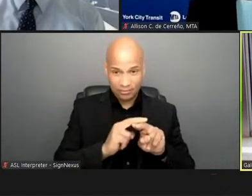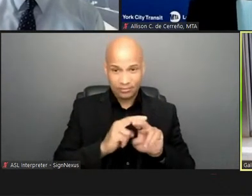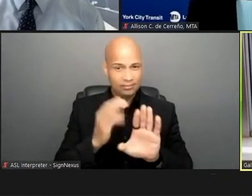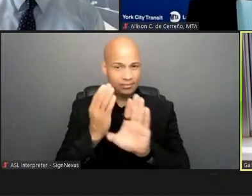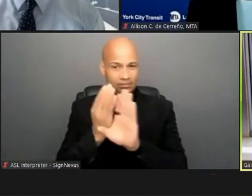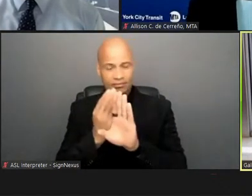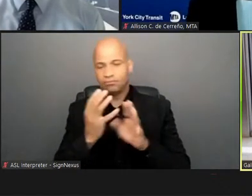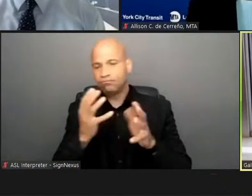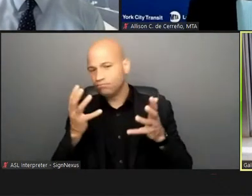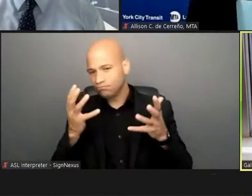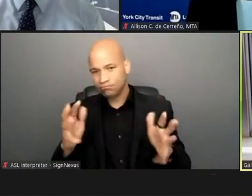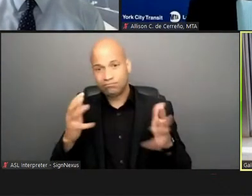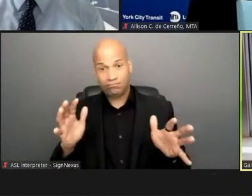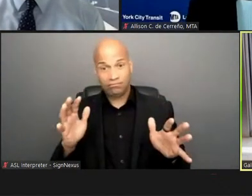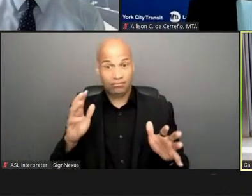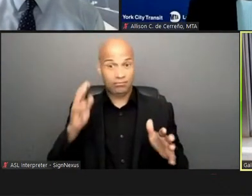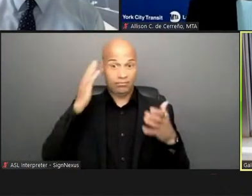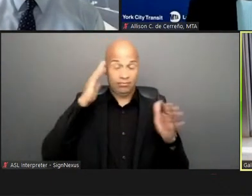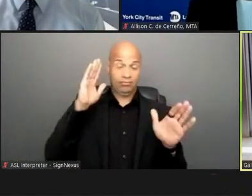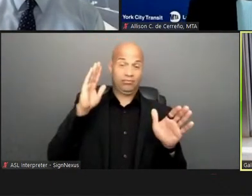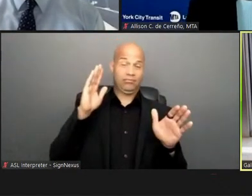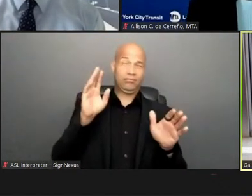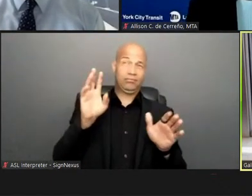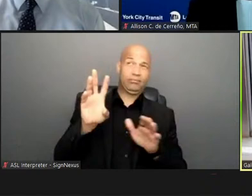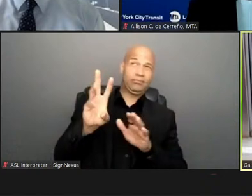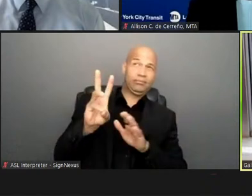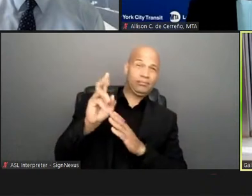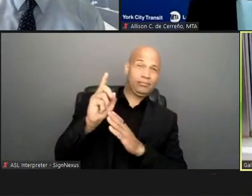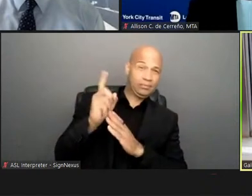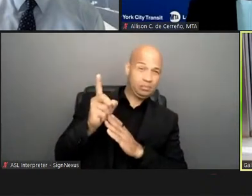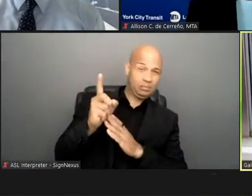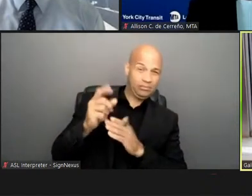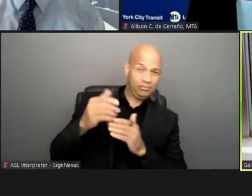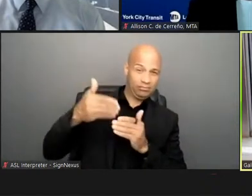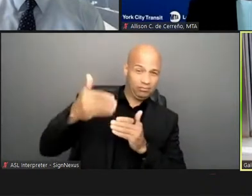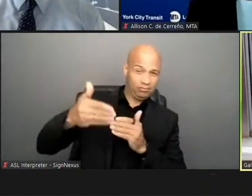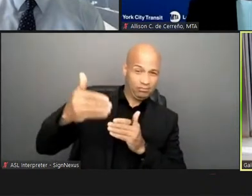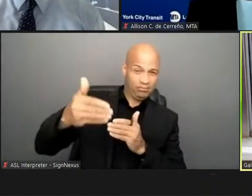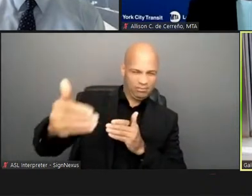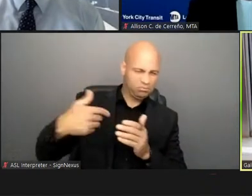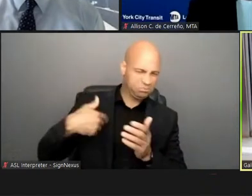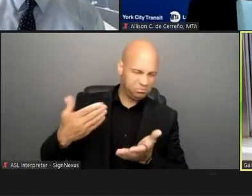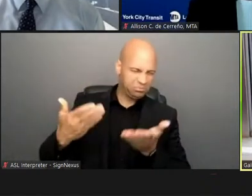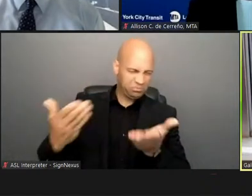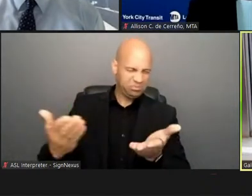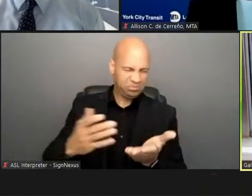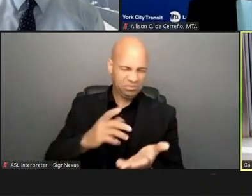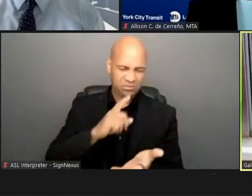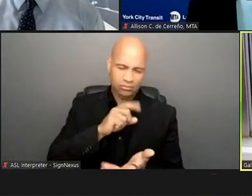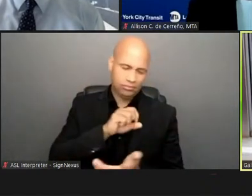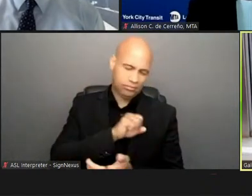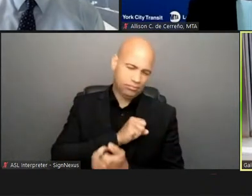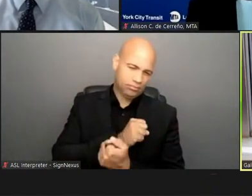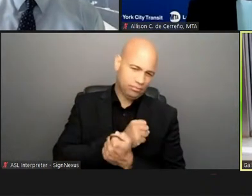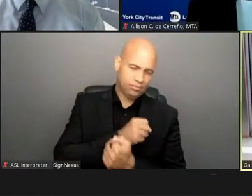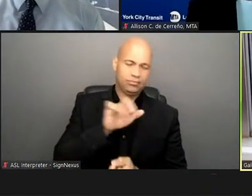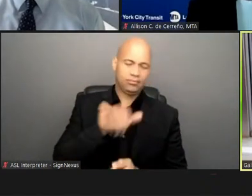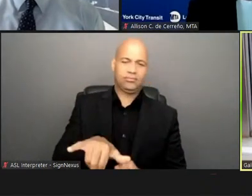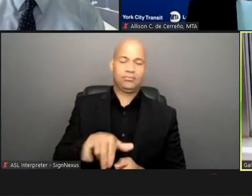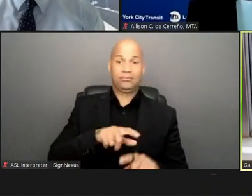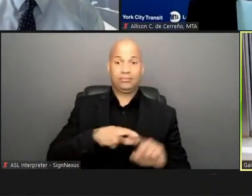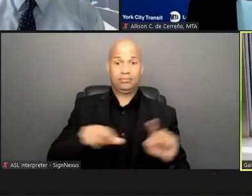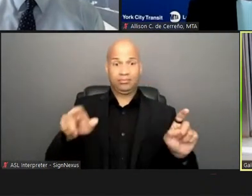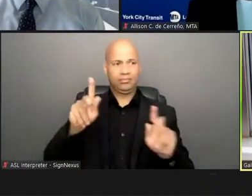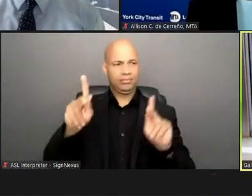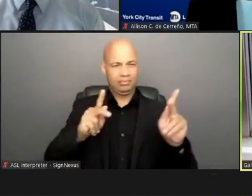going I don't know if it's six minute intervals which is what I would suggest I would love but the public can see